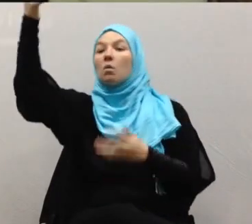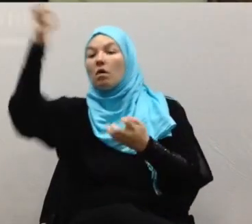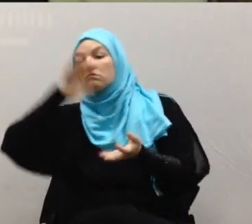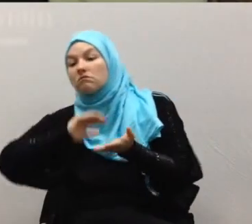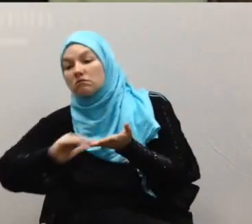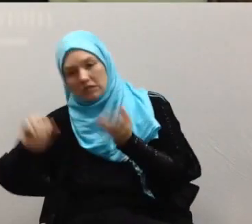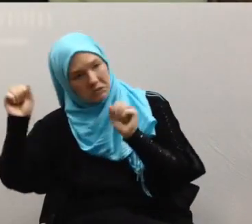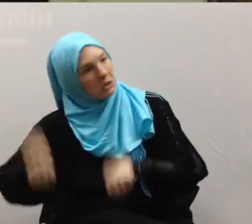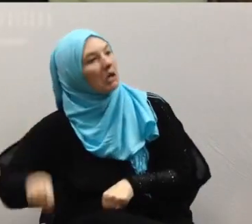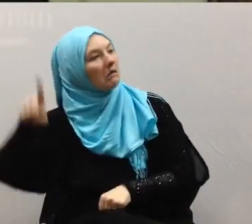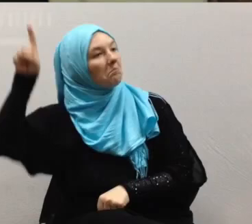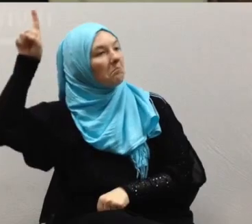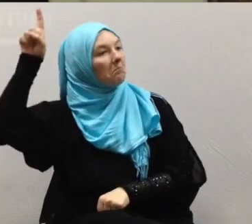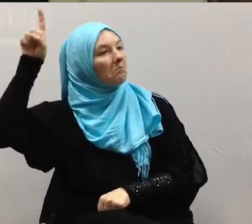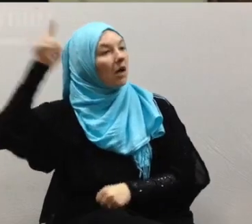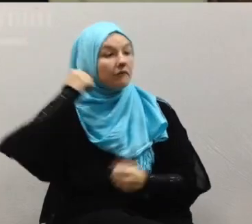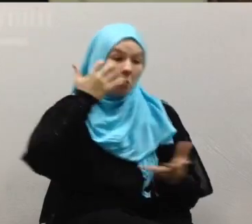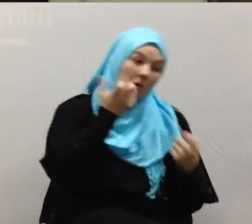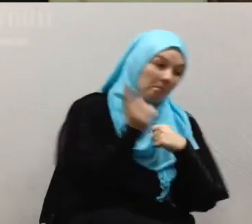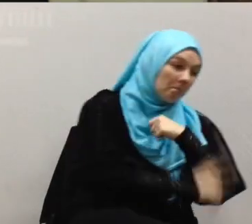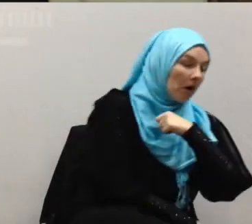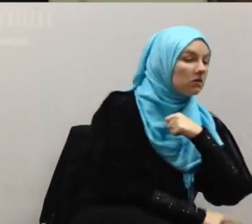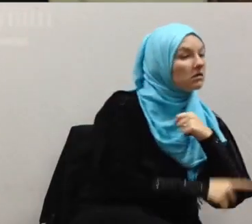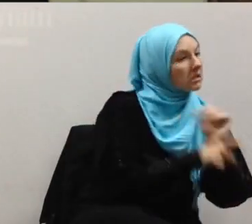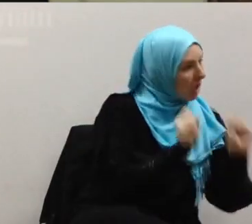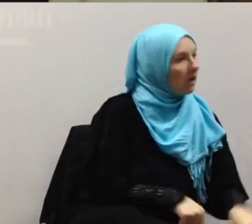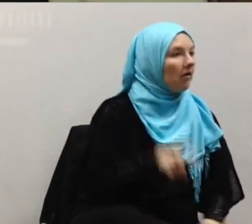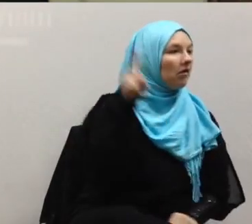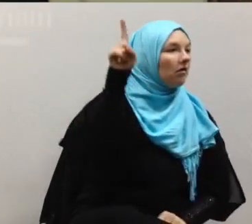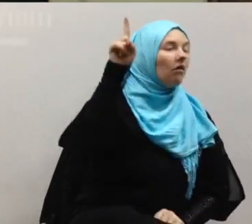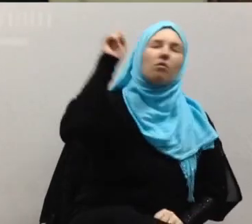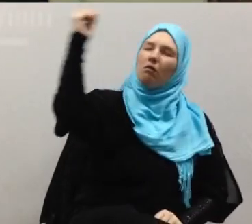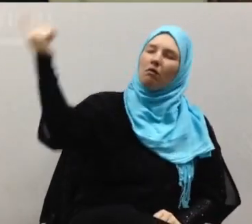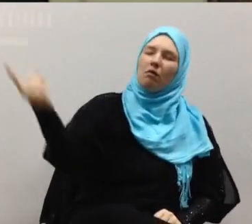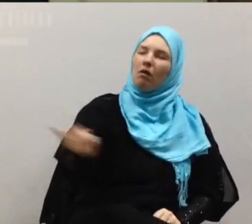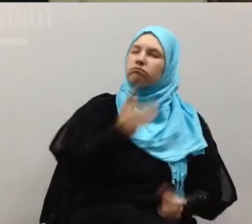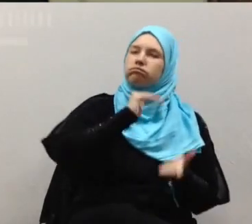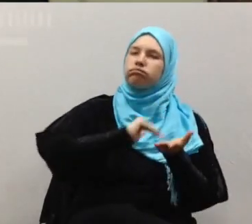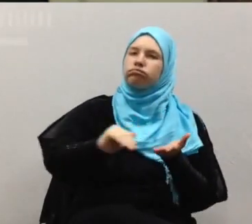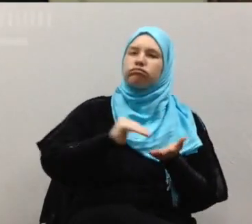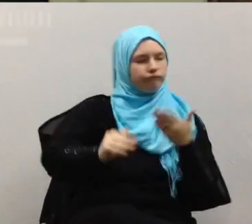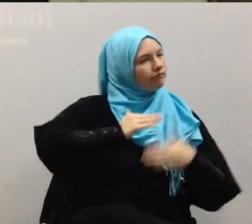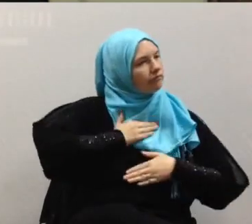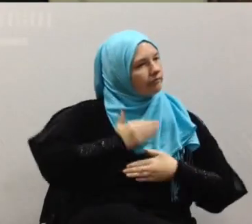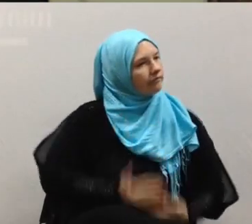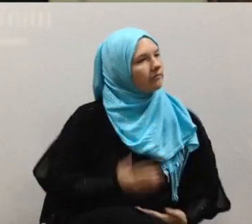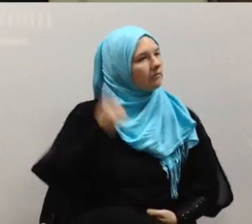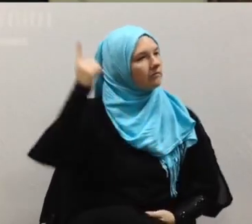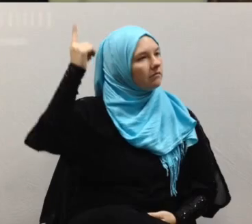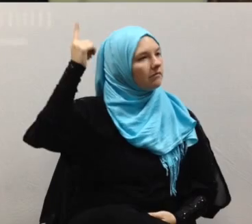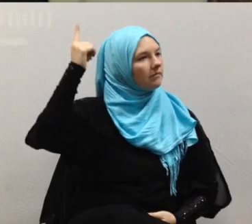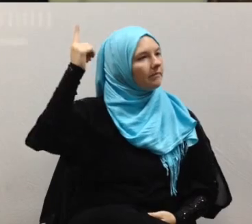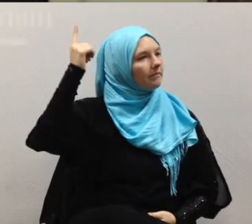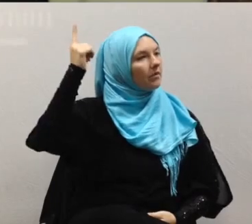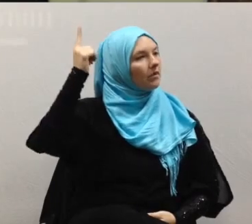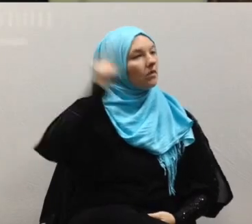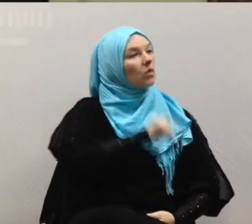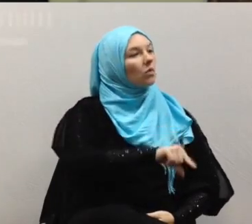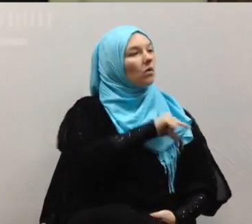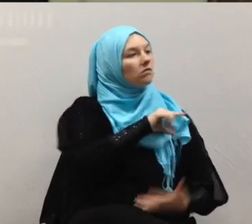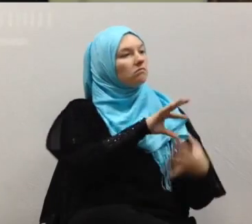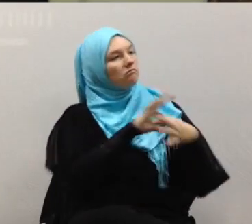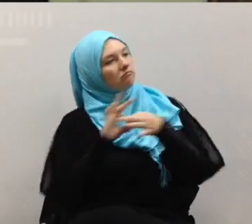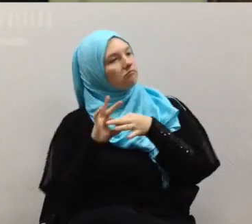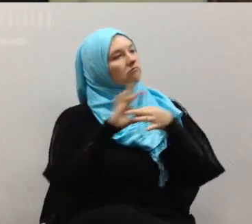Allah forgiving and merciful. Those two qualities work hand in hand. Some of us Muslims, unfortunately,